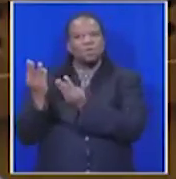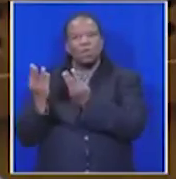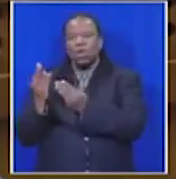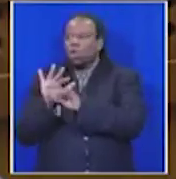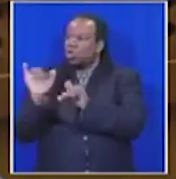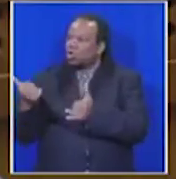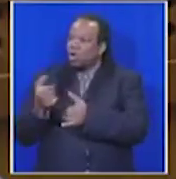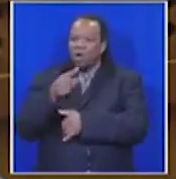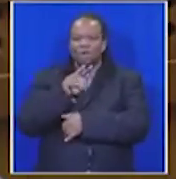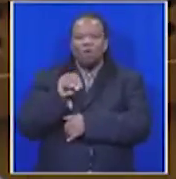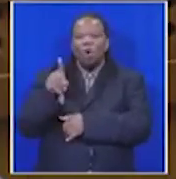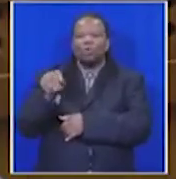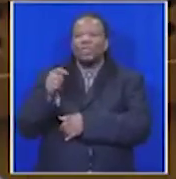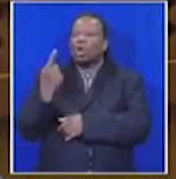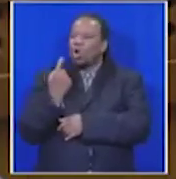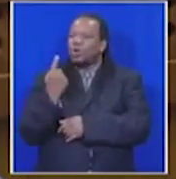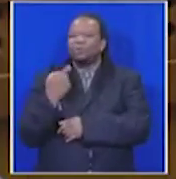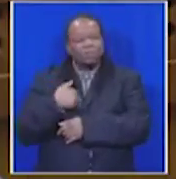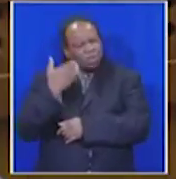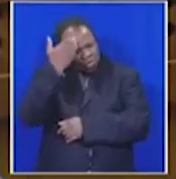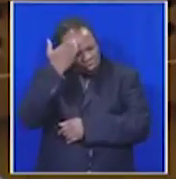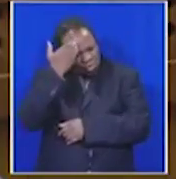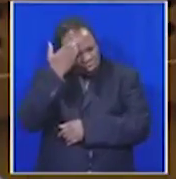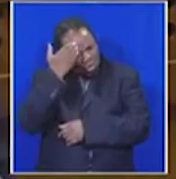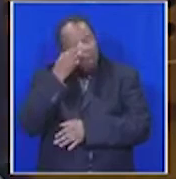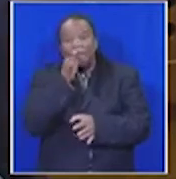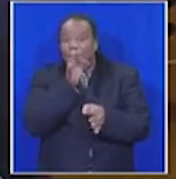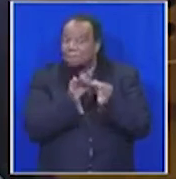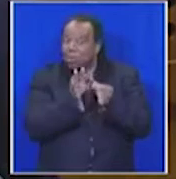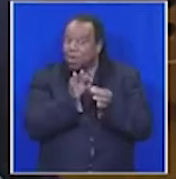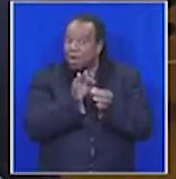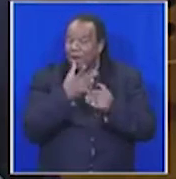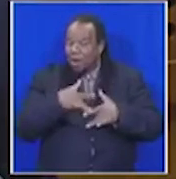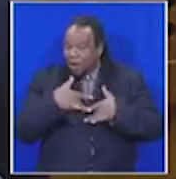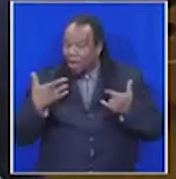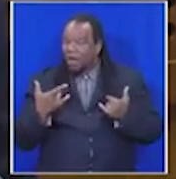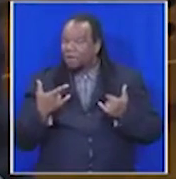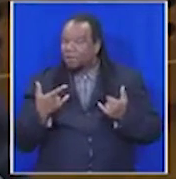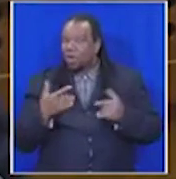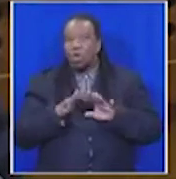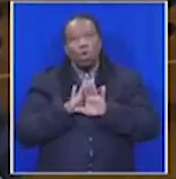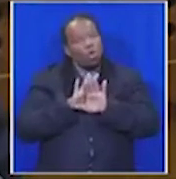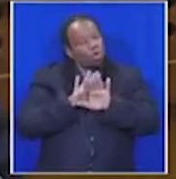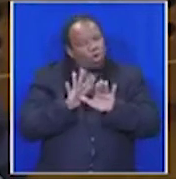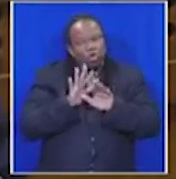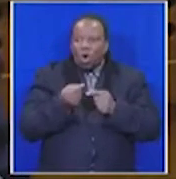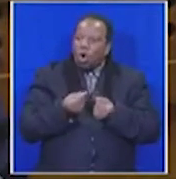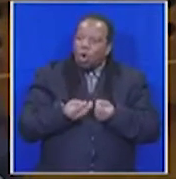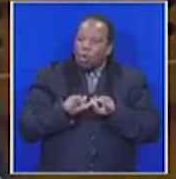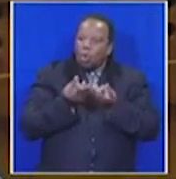are aware of the political realities that face us, and they will neither reward race-based divisiveness nor